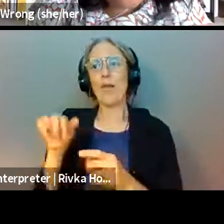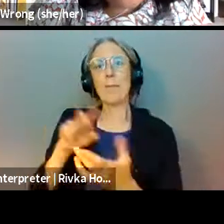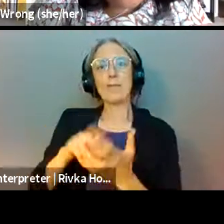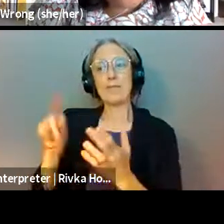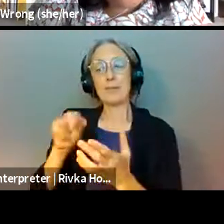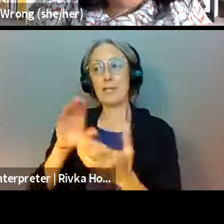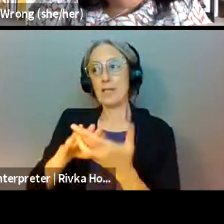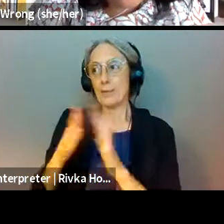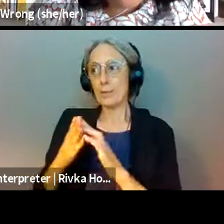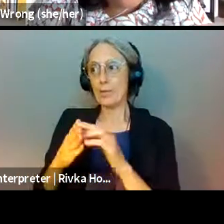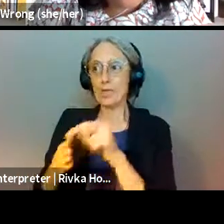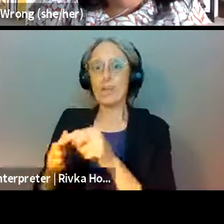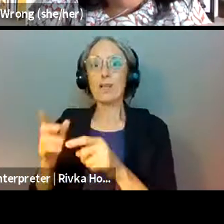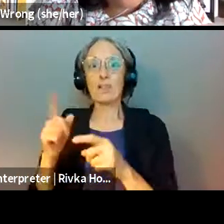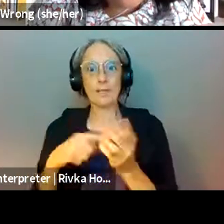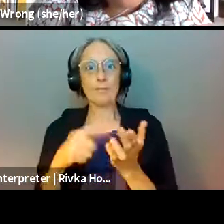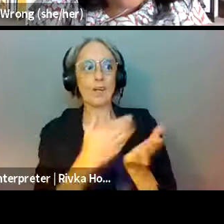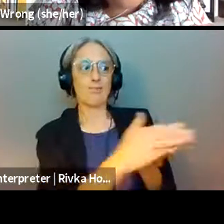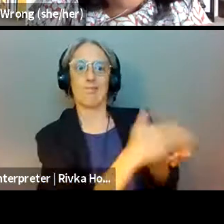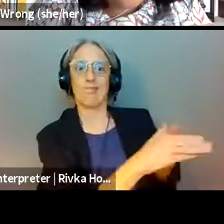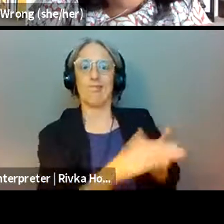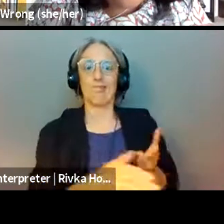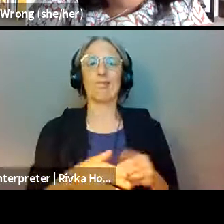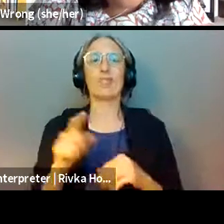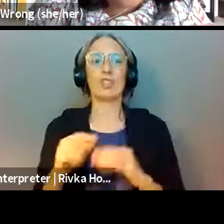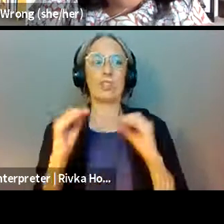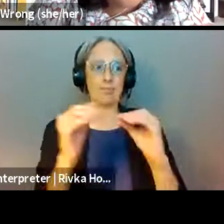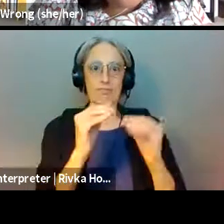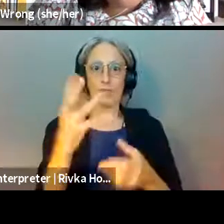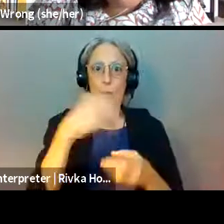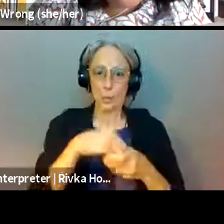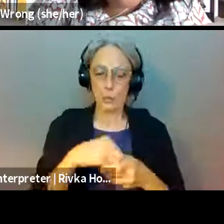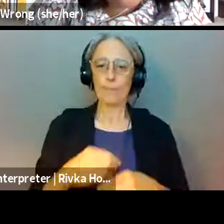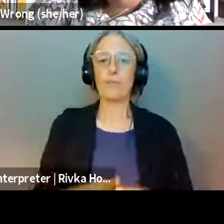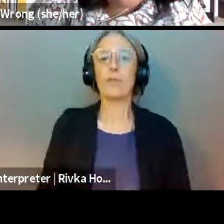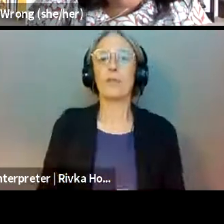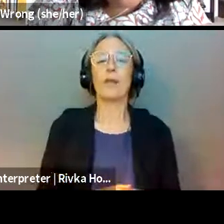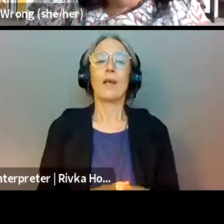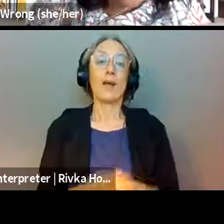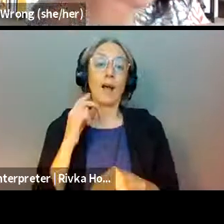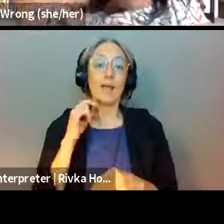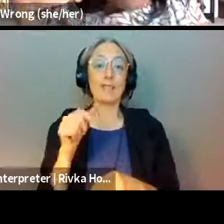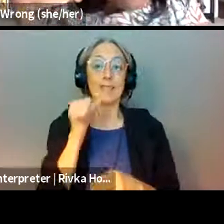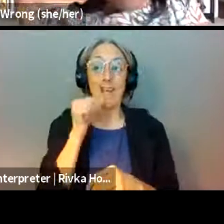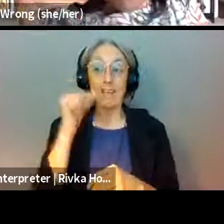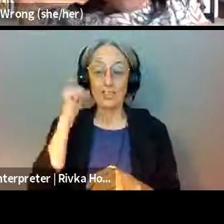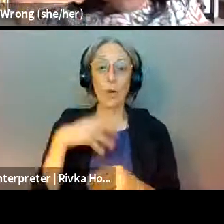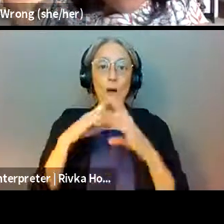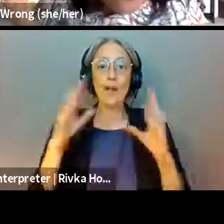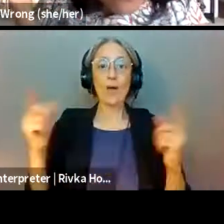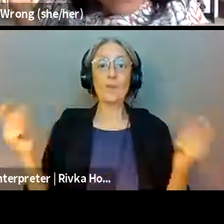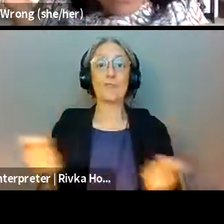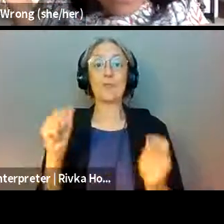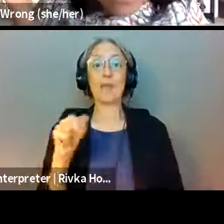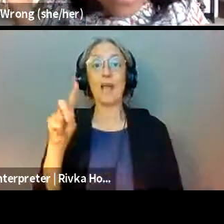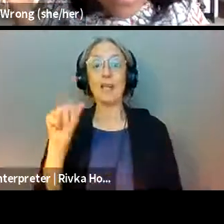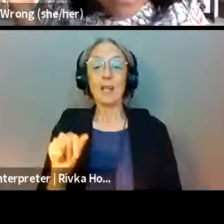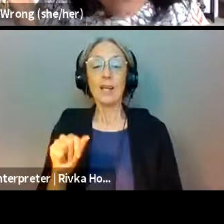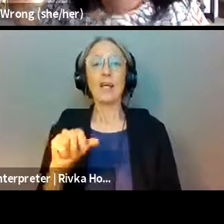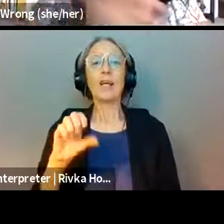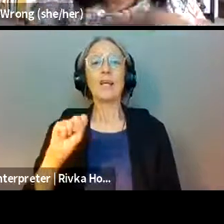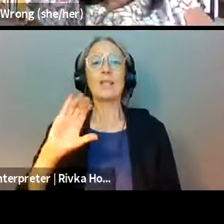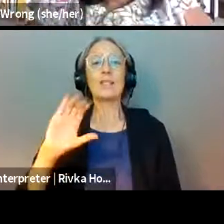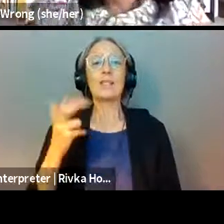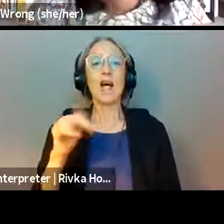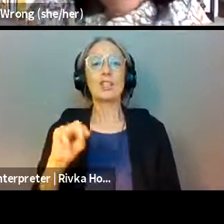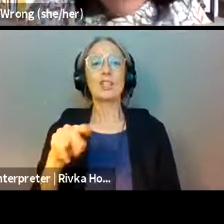included. When I look at gatherings like the ADA White House celebration yesterday, in which Sachin